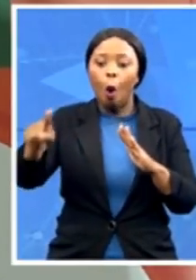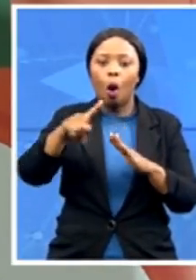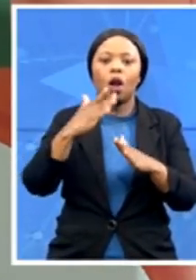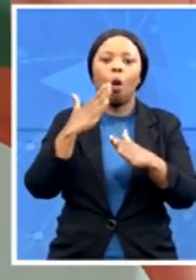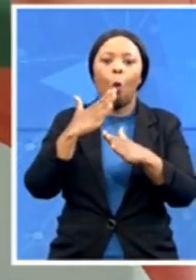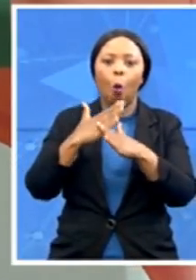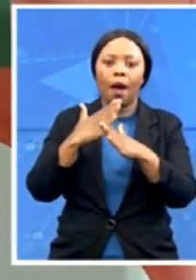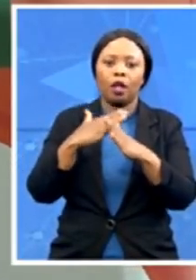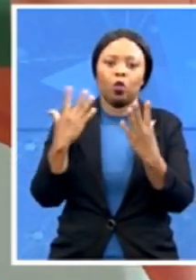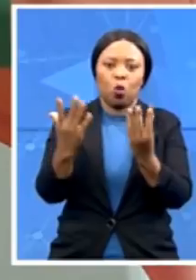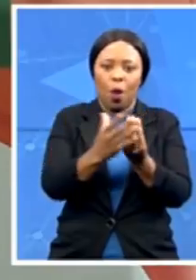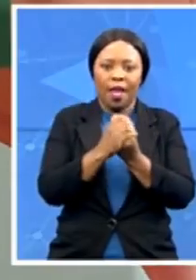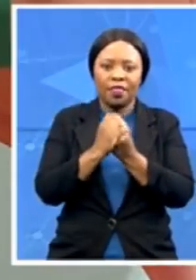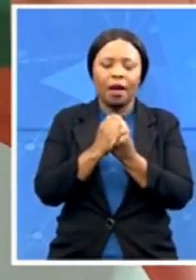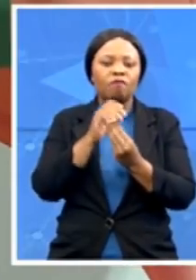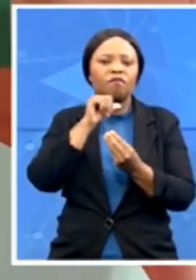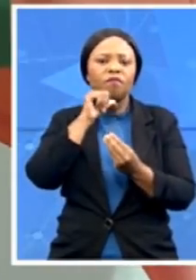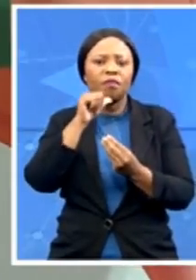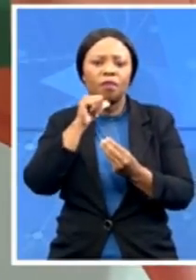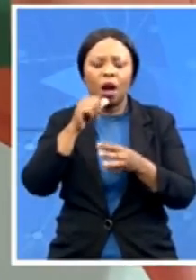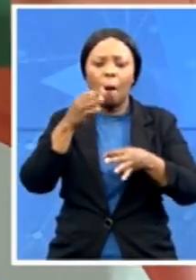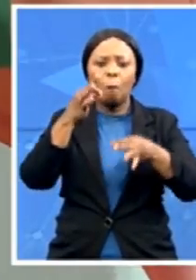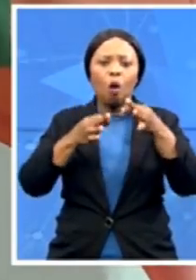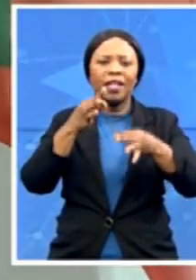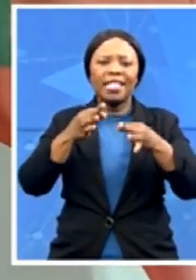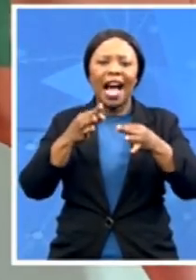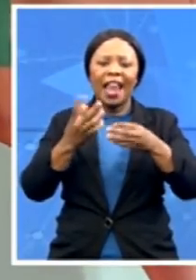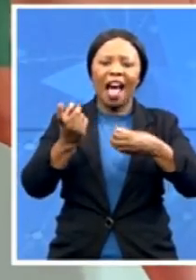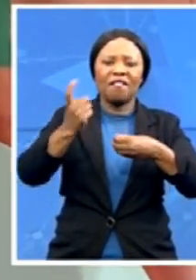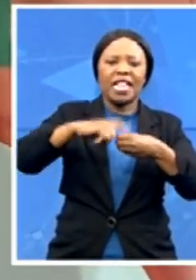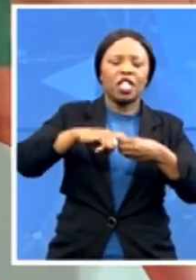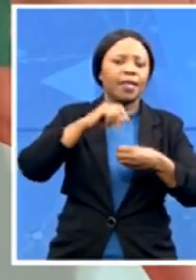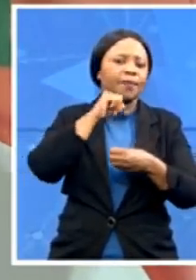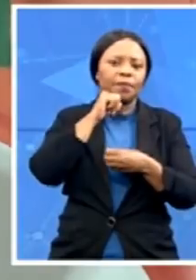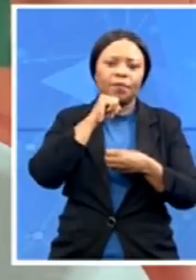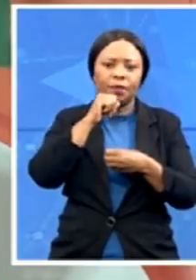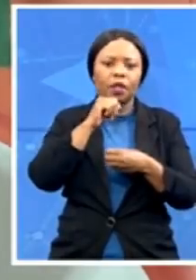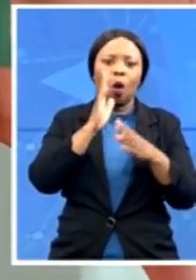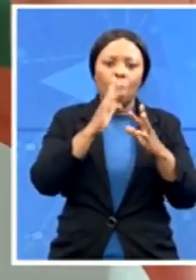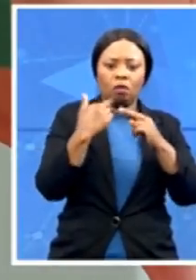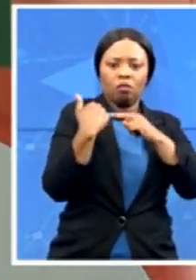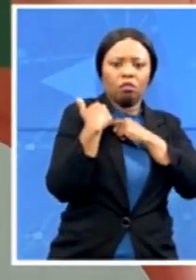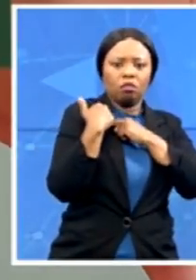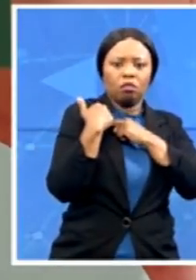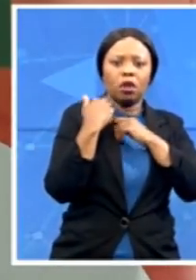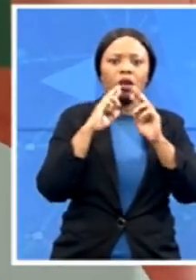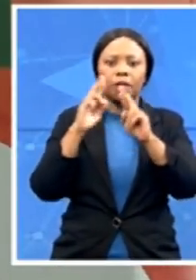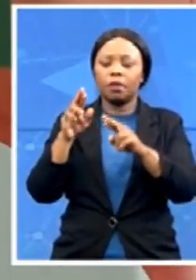affiliation, be accountable, and will give feedback as Ngoli up.